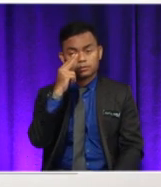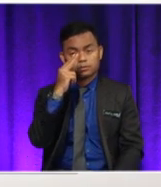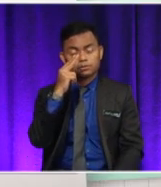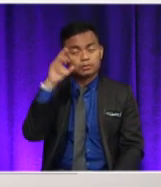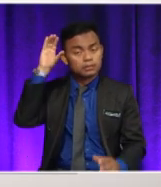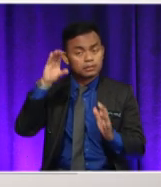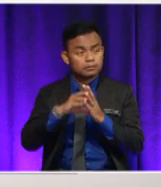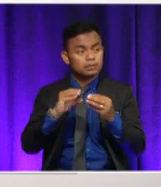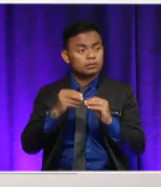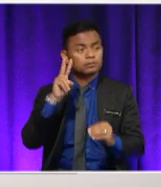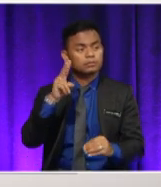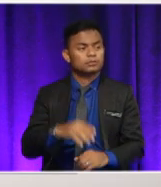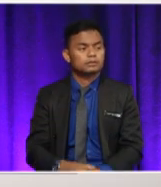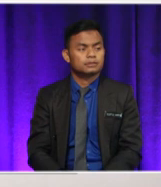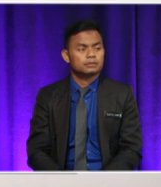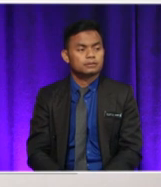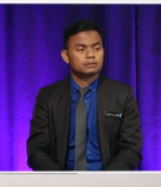have